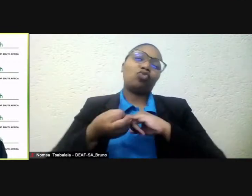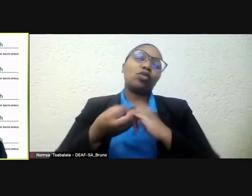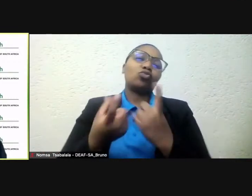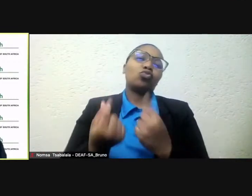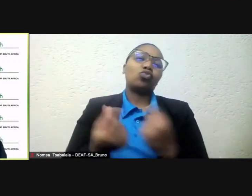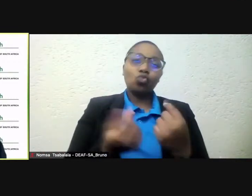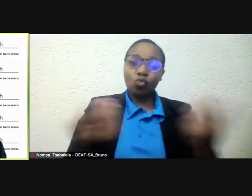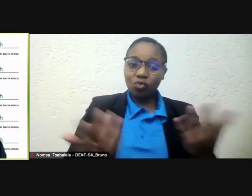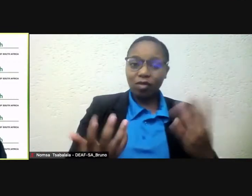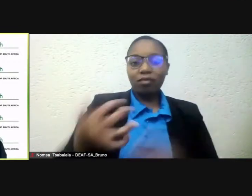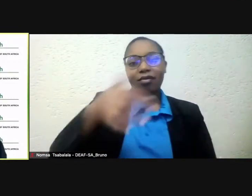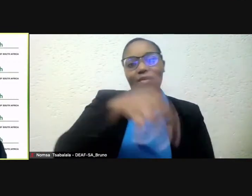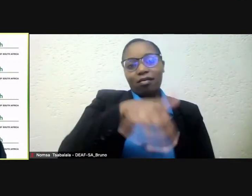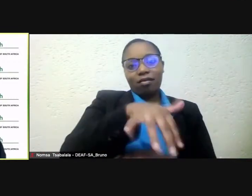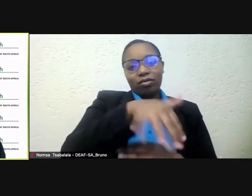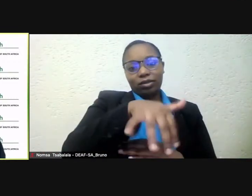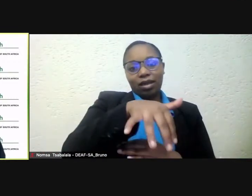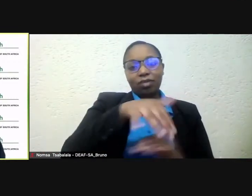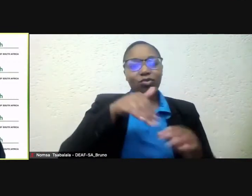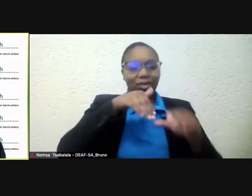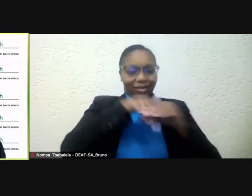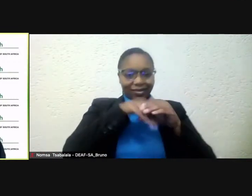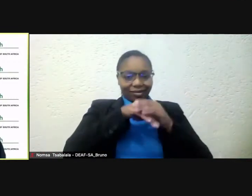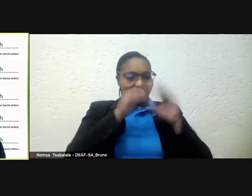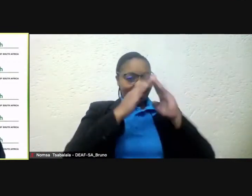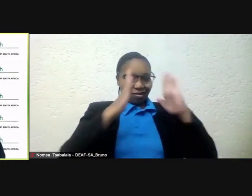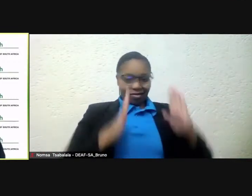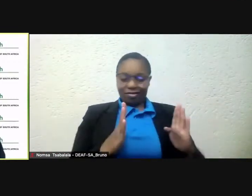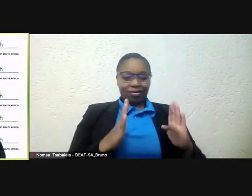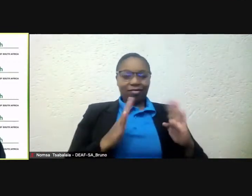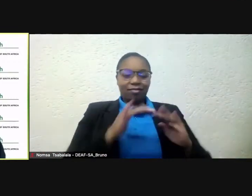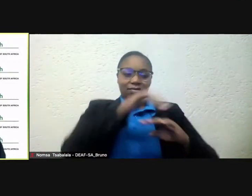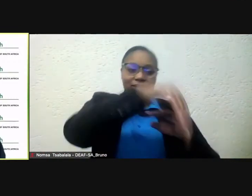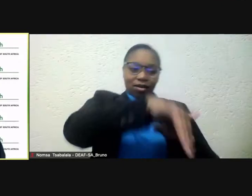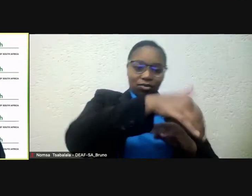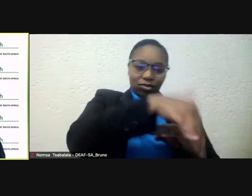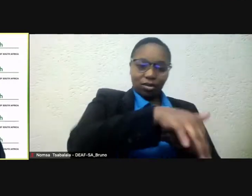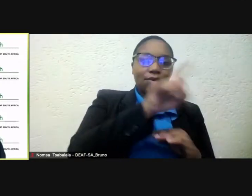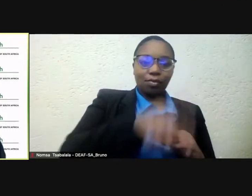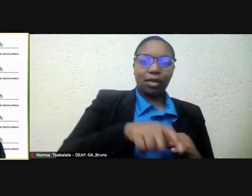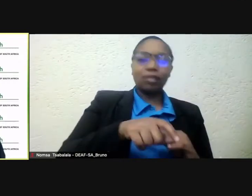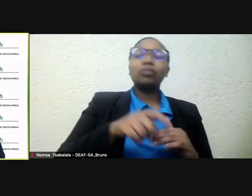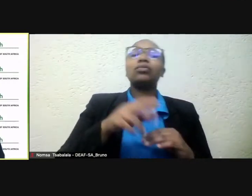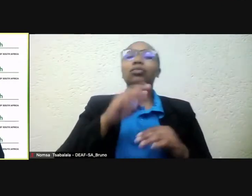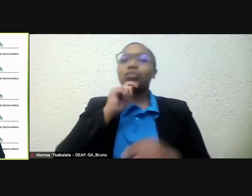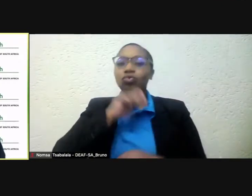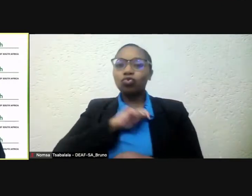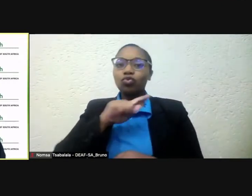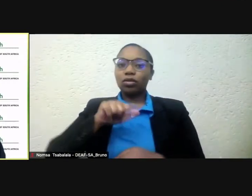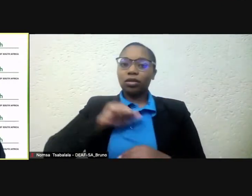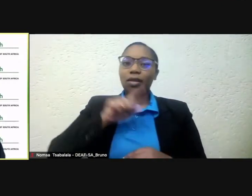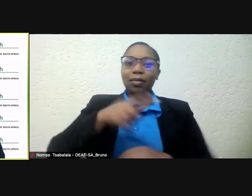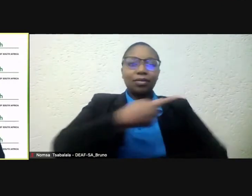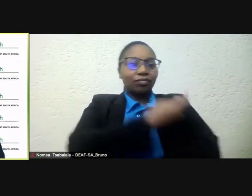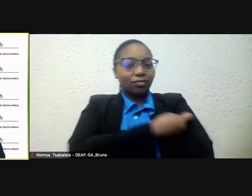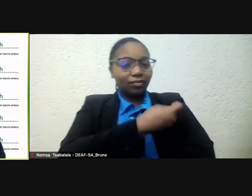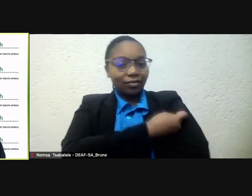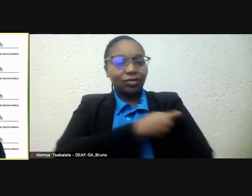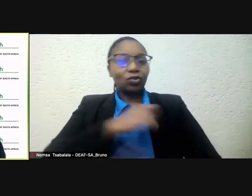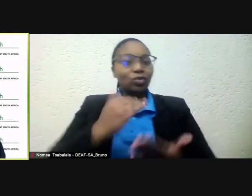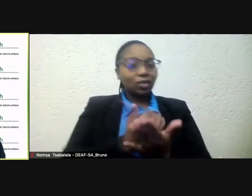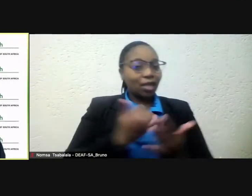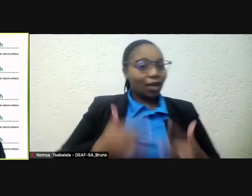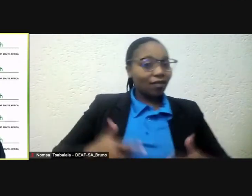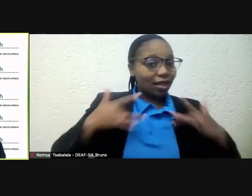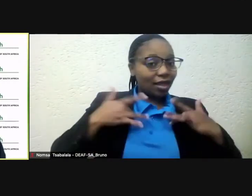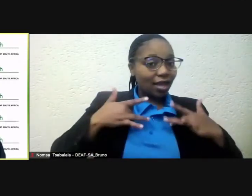above all, we want to repeat again that we can save lives, save our loved ones and friends and work colleagues by making